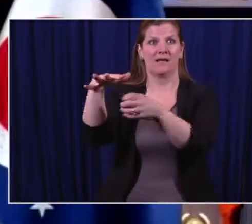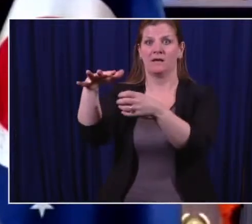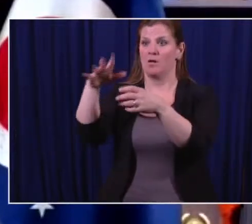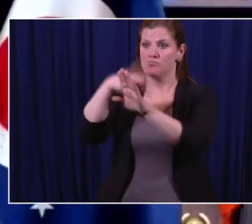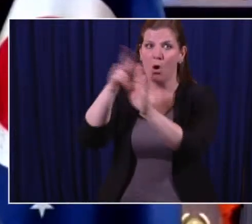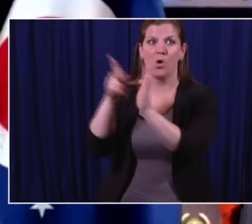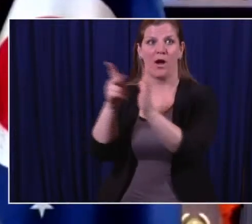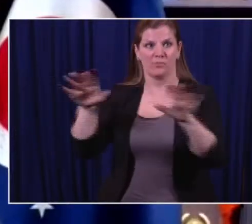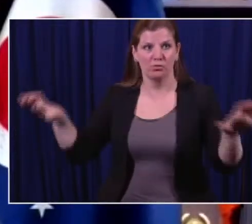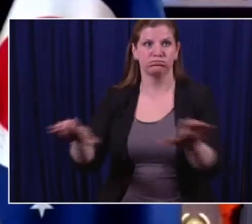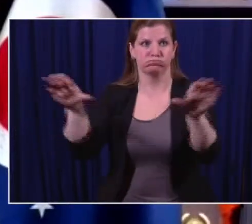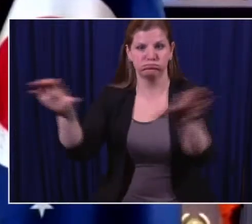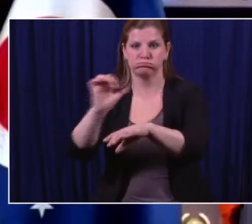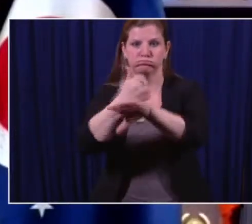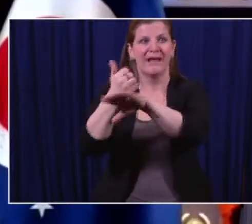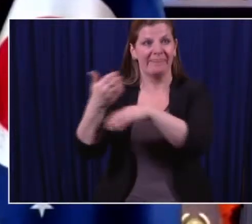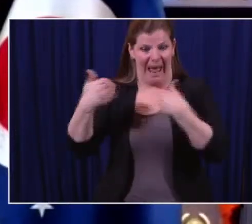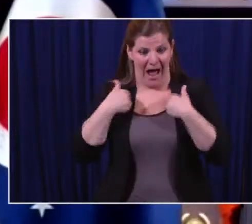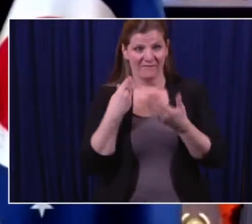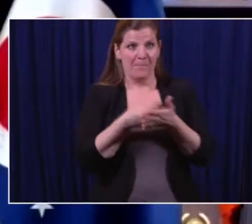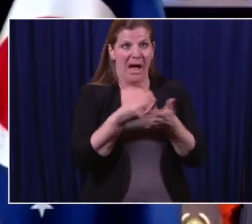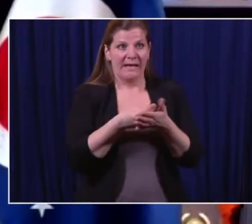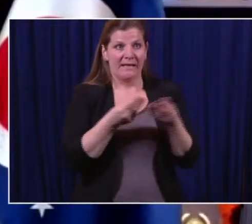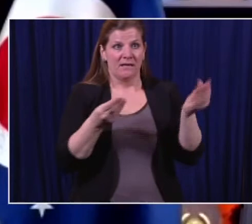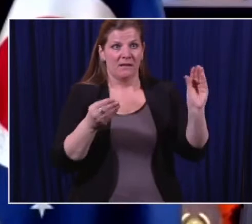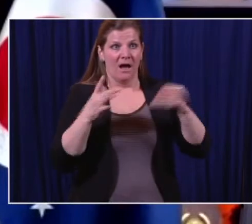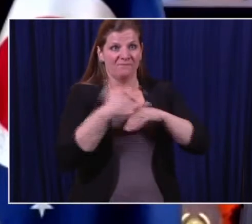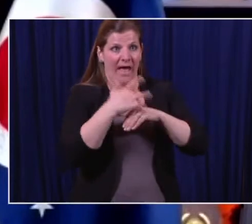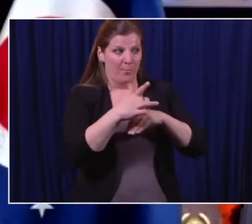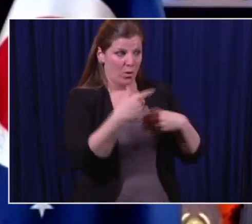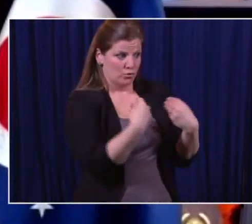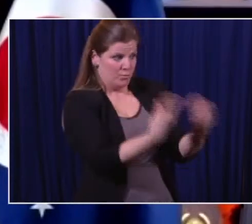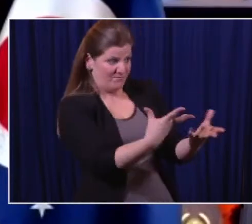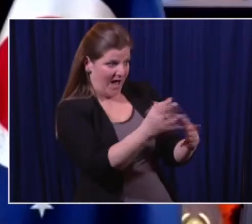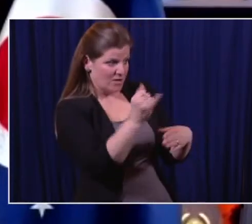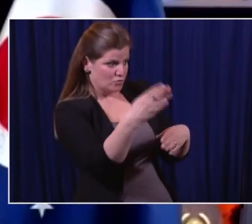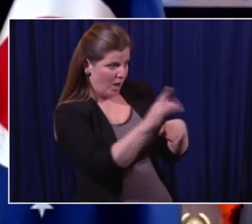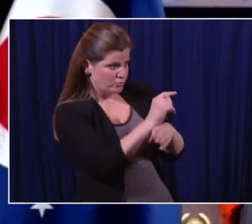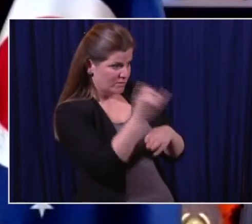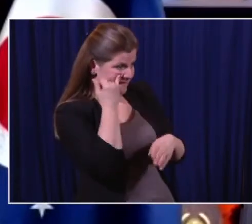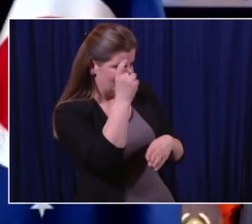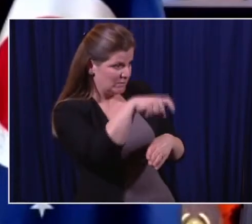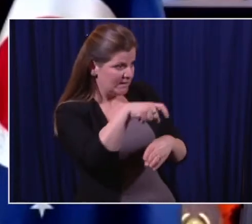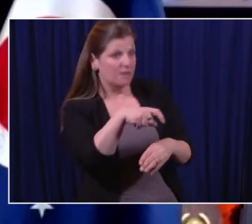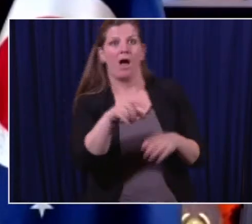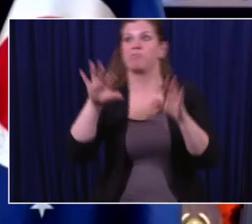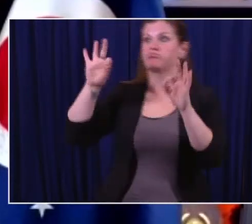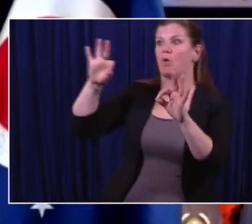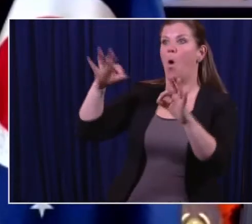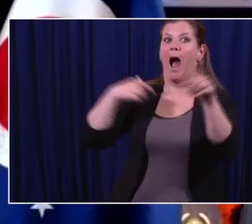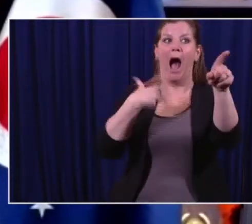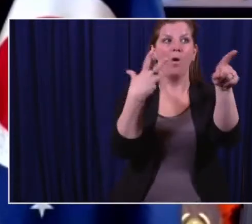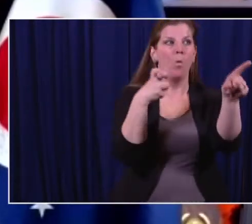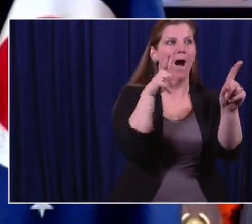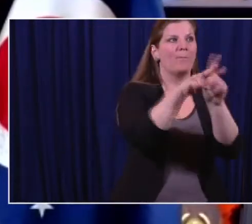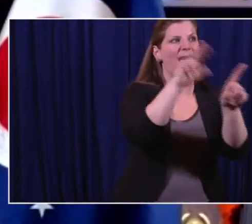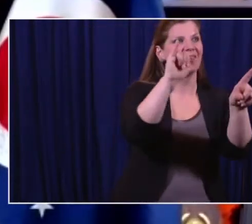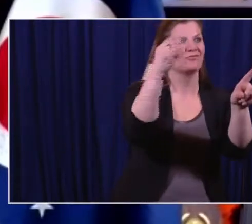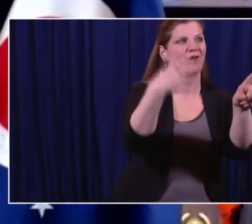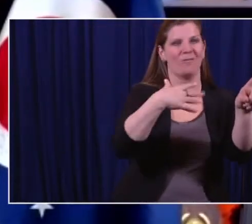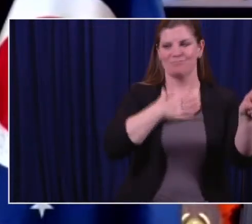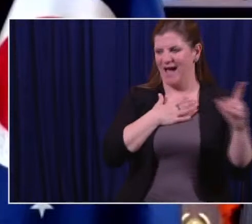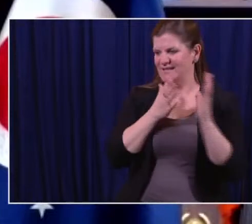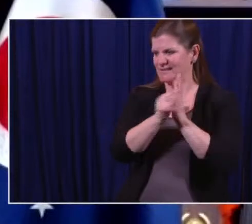programs have job training dollars available for you. Take advantage of those resources so that you can go out there and get one of those jobs